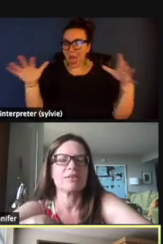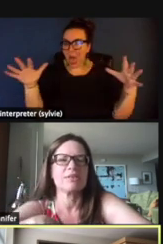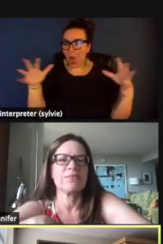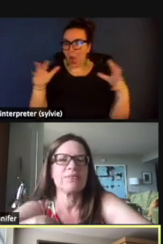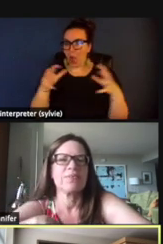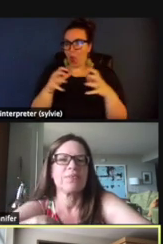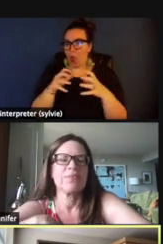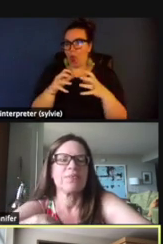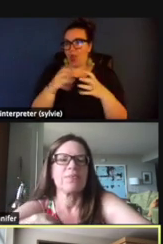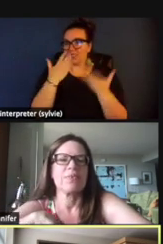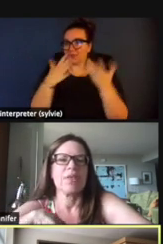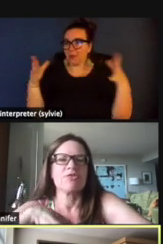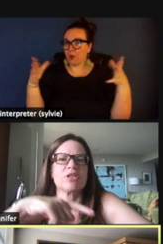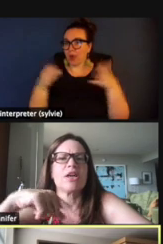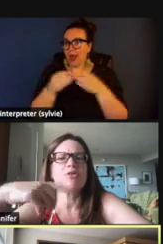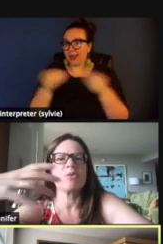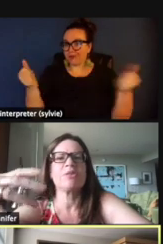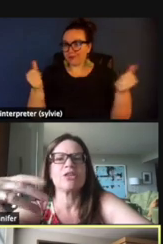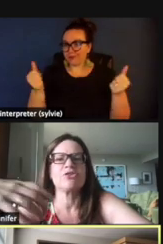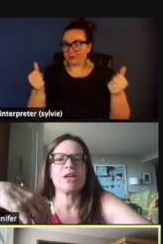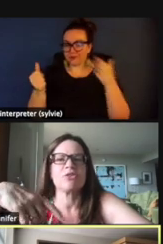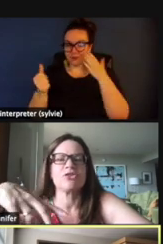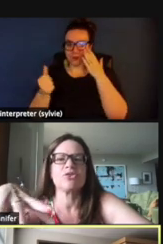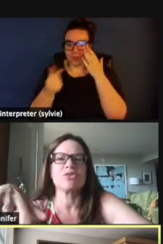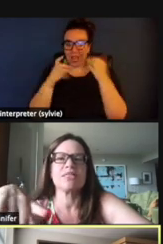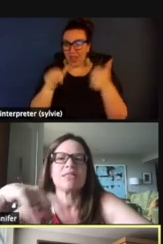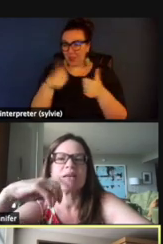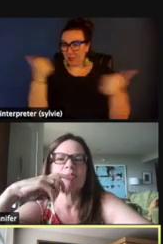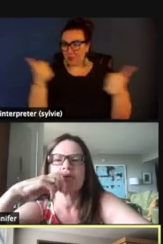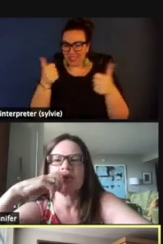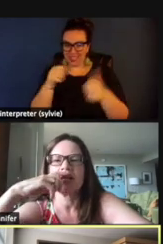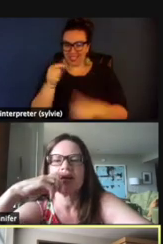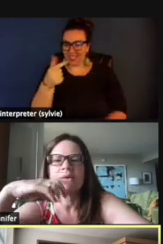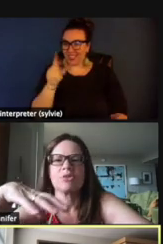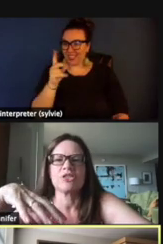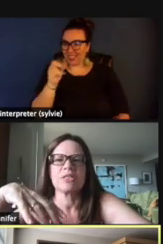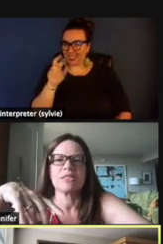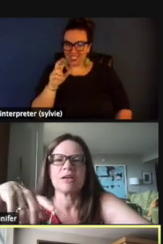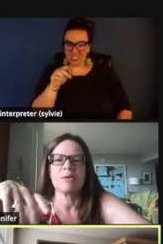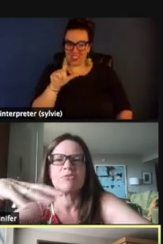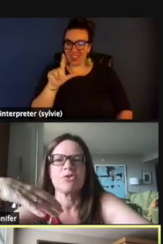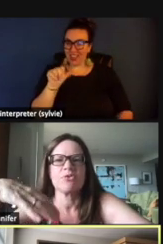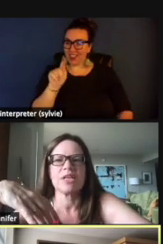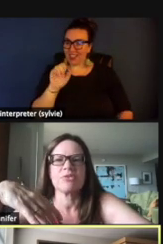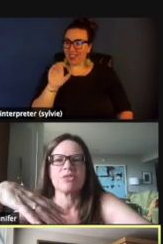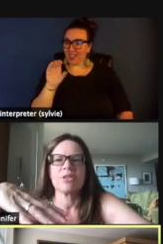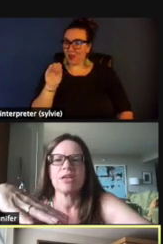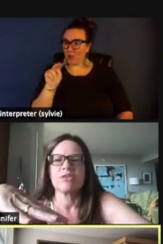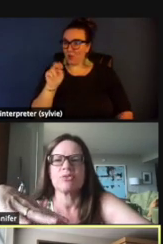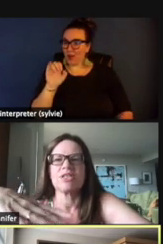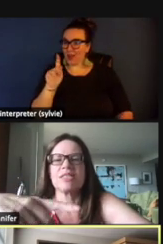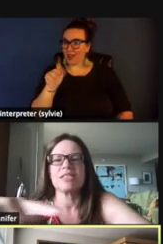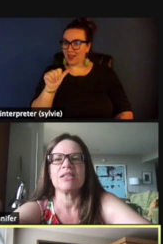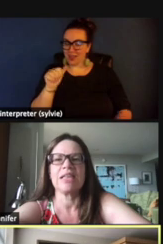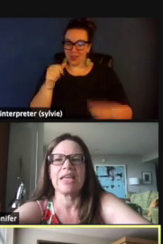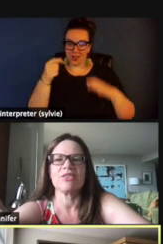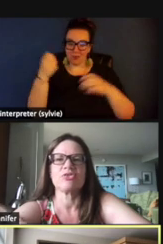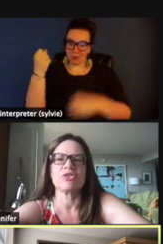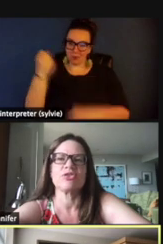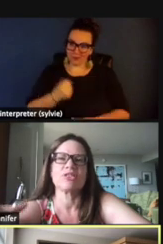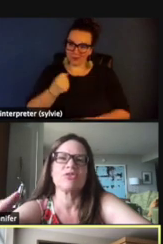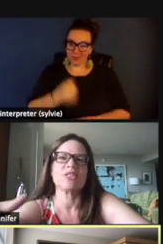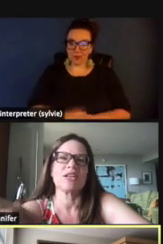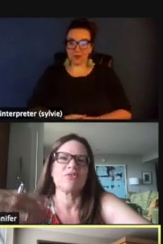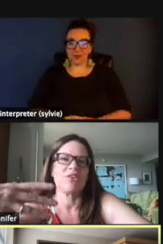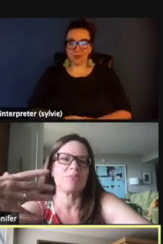on us. And there's another big glacier down there too. So this is Lake Wanaka, which is further down. So this is in a lake, and